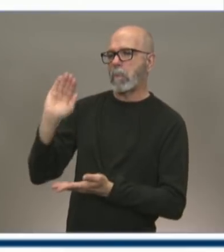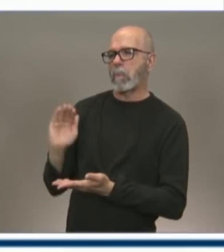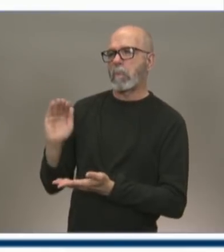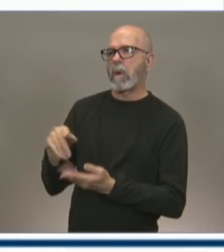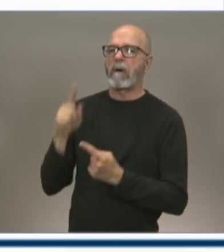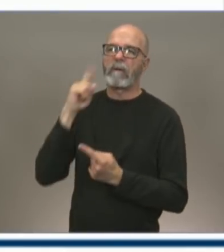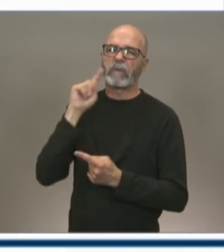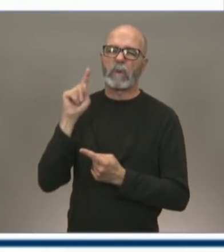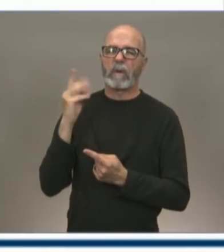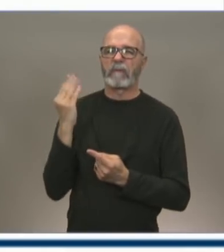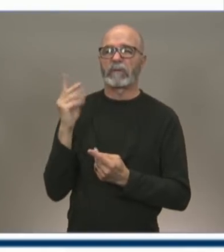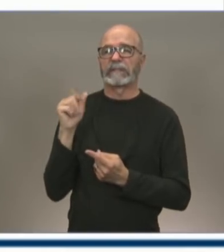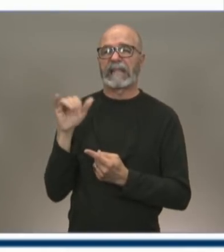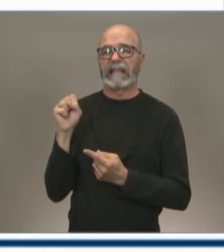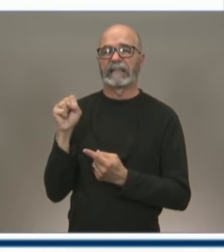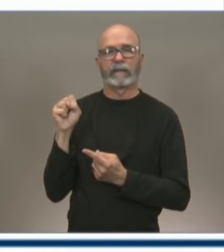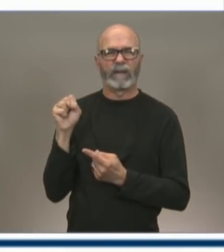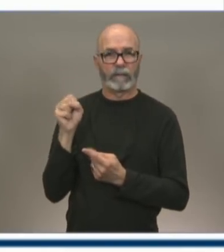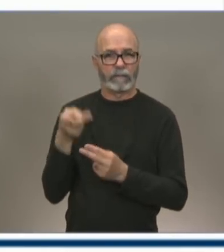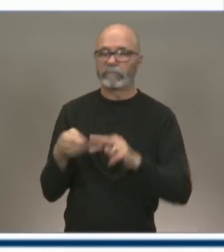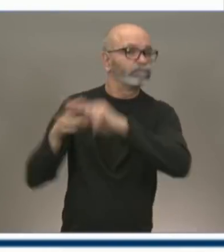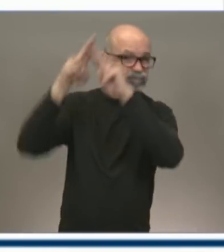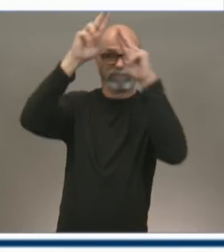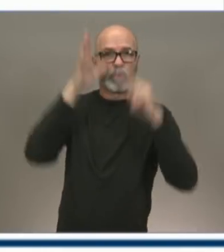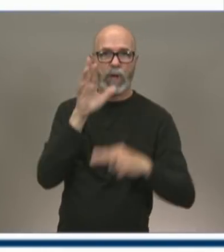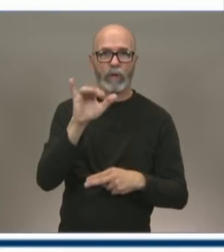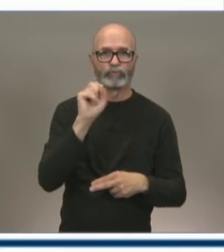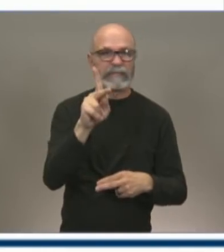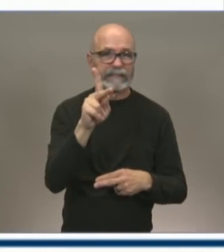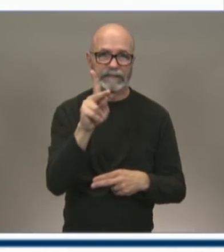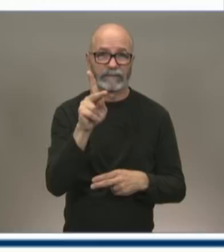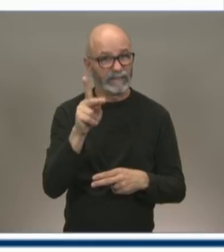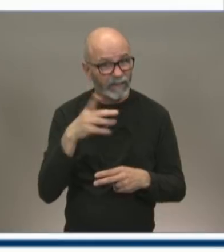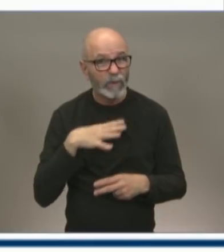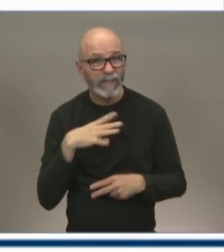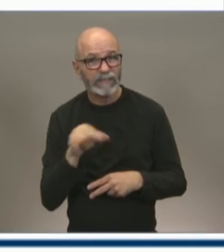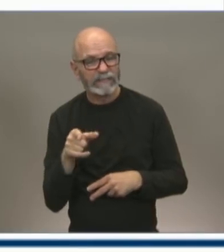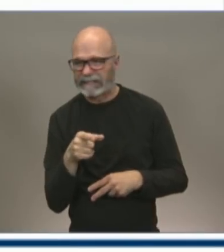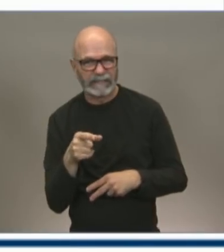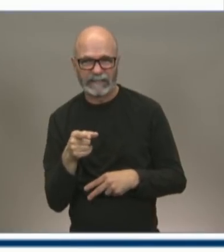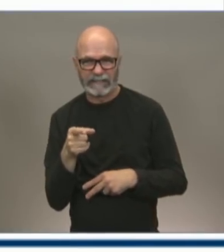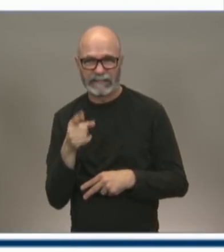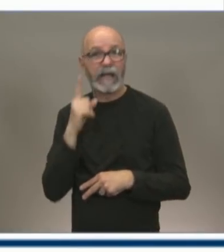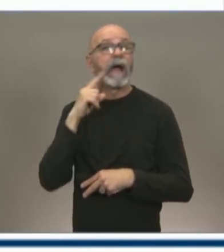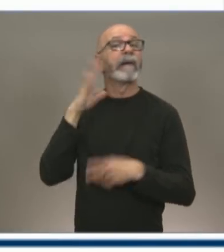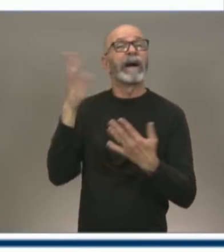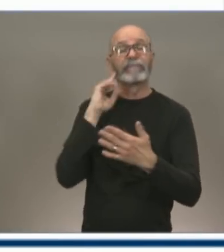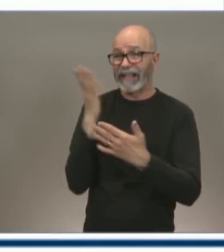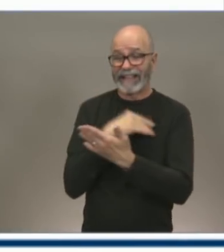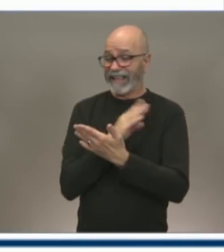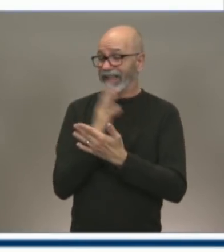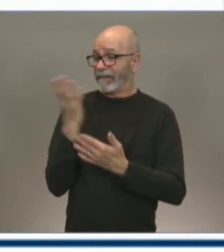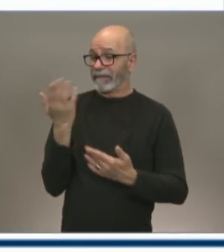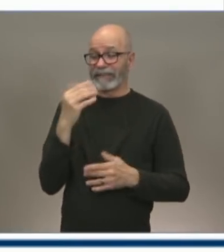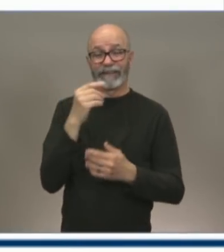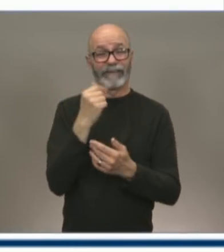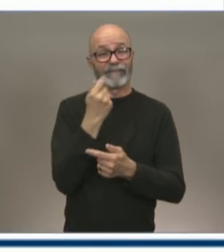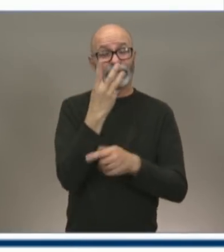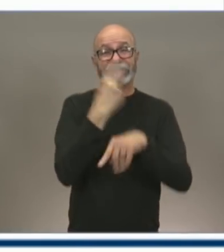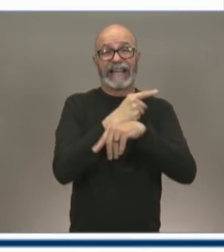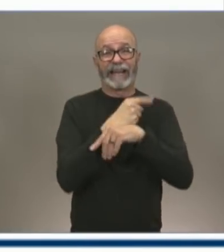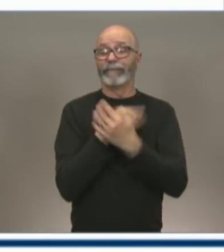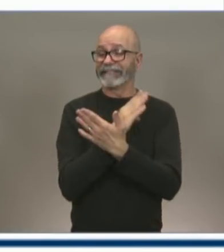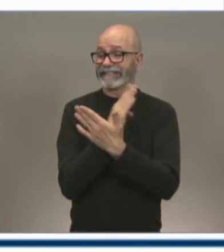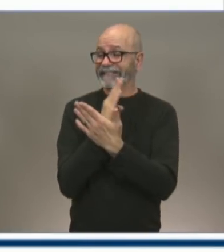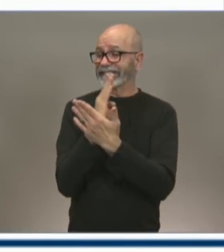increasing the risk that somebody even late in that 14-day period could become infectious. We've had a couple of recent cases like